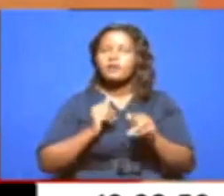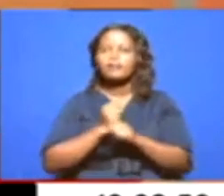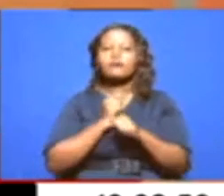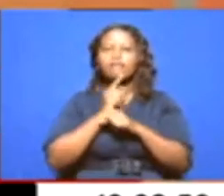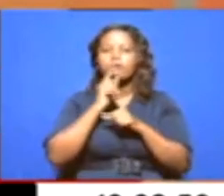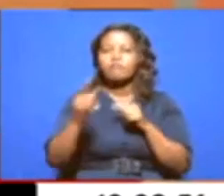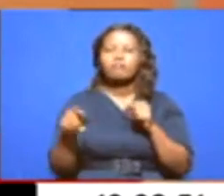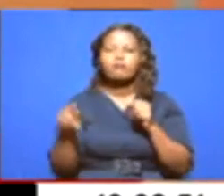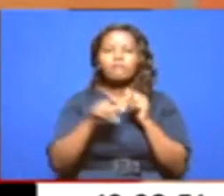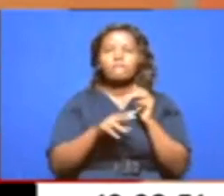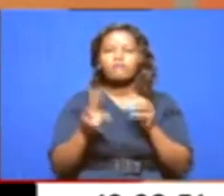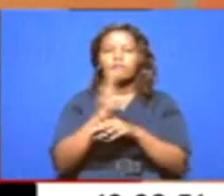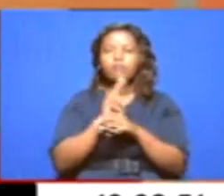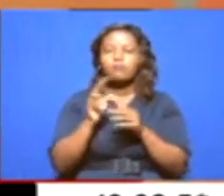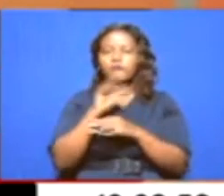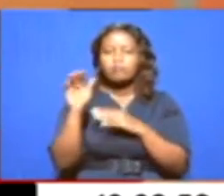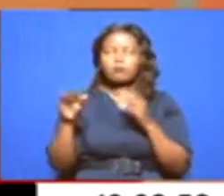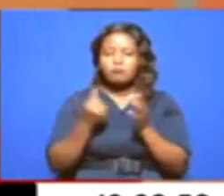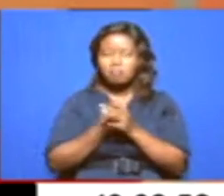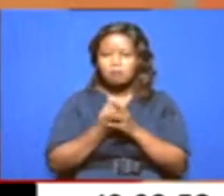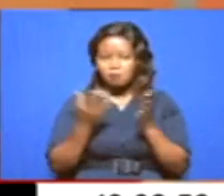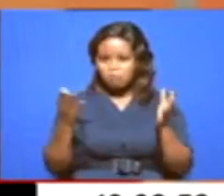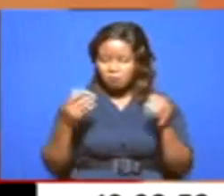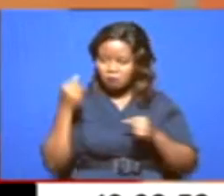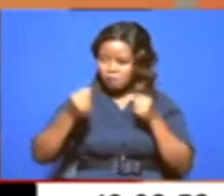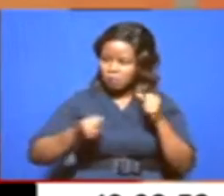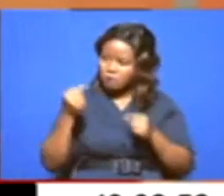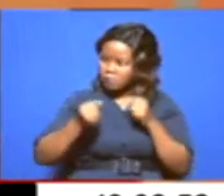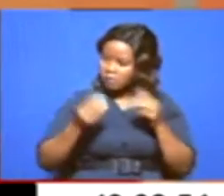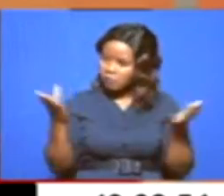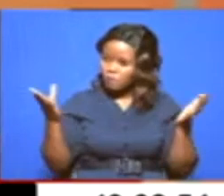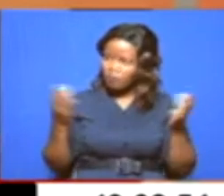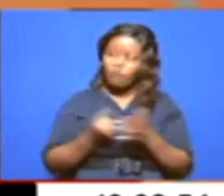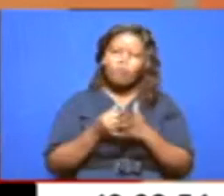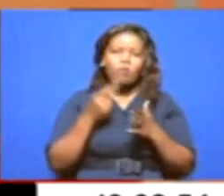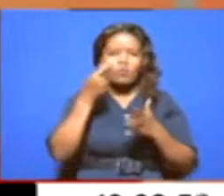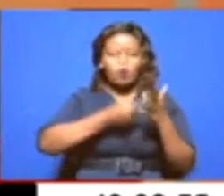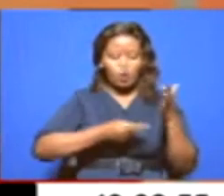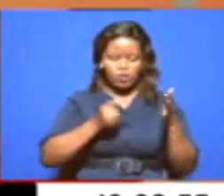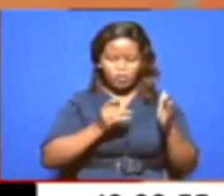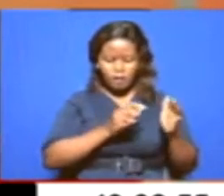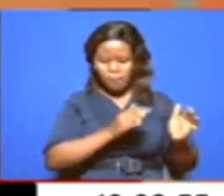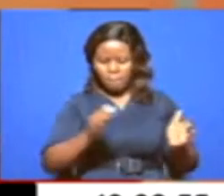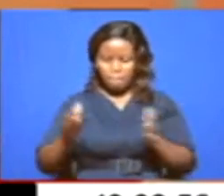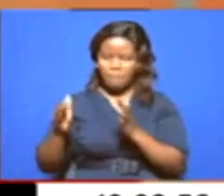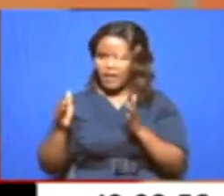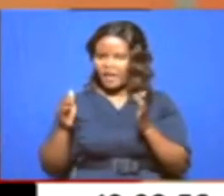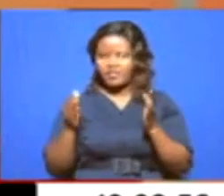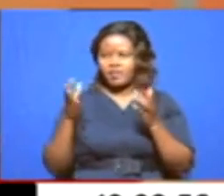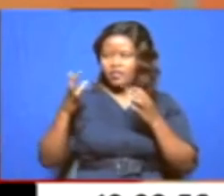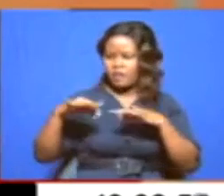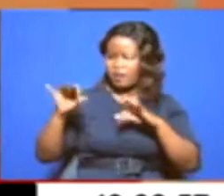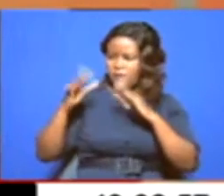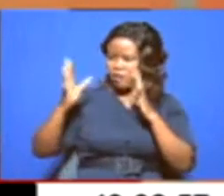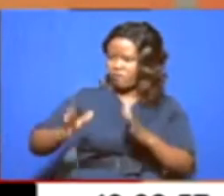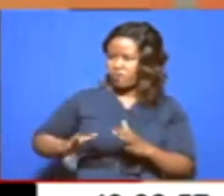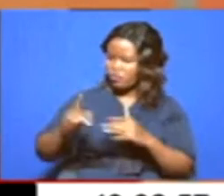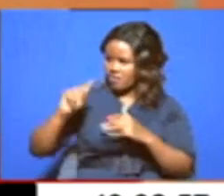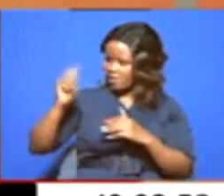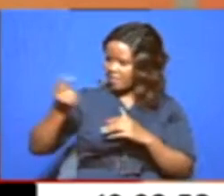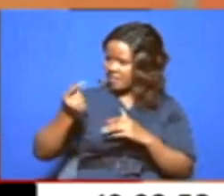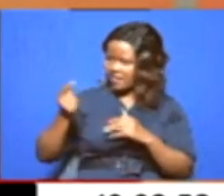ratified by World Athletics. The course is not designed only by our officials in Kenya. There